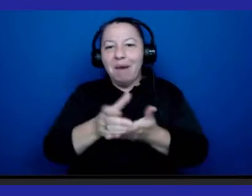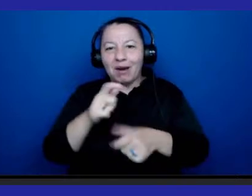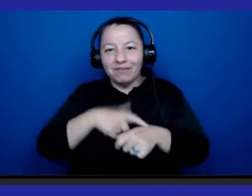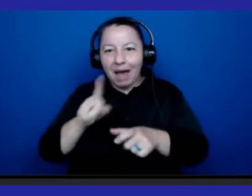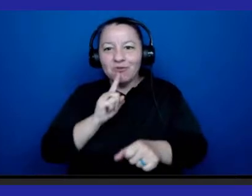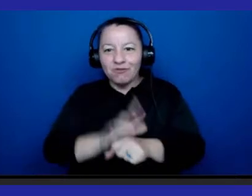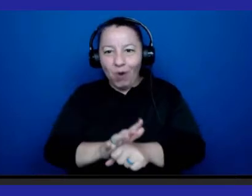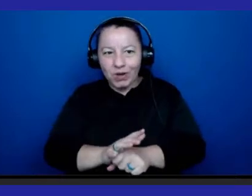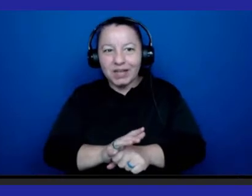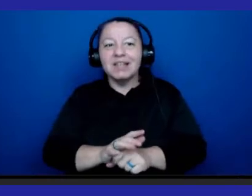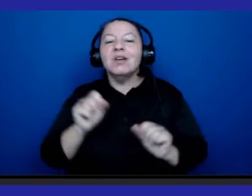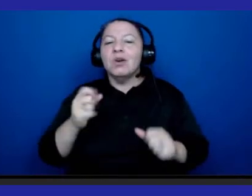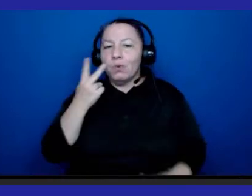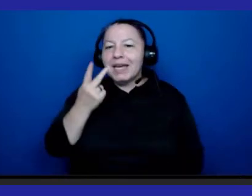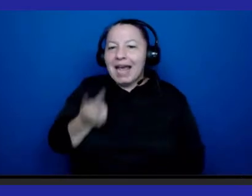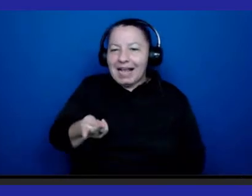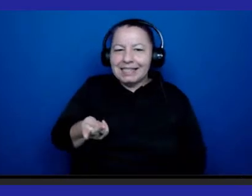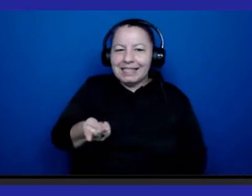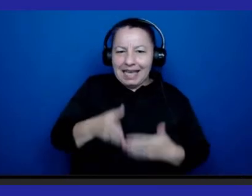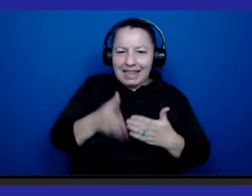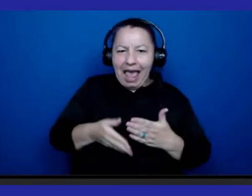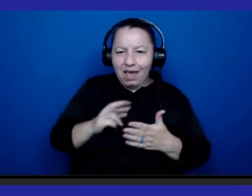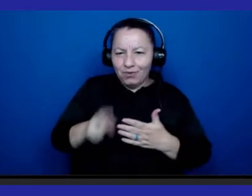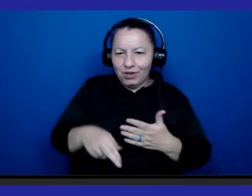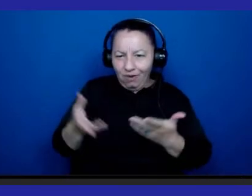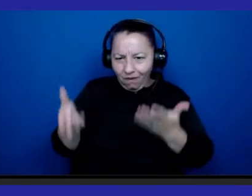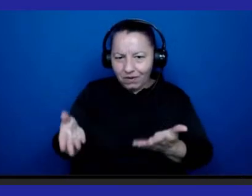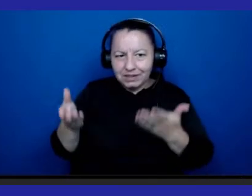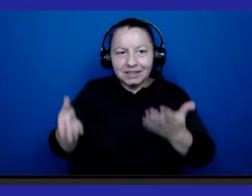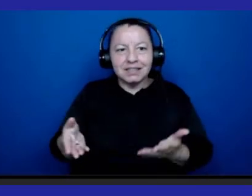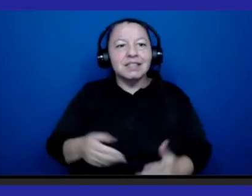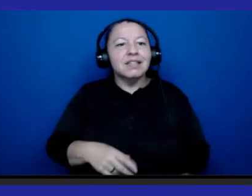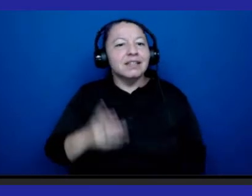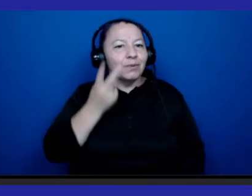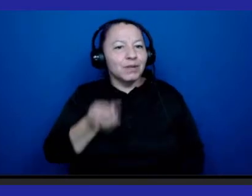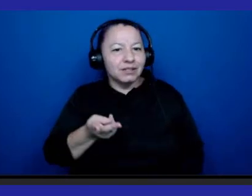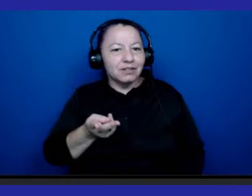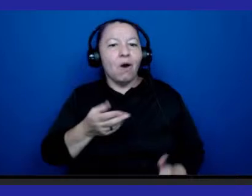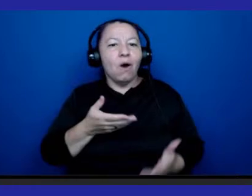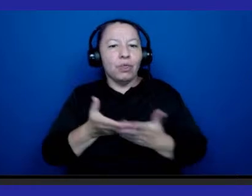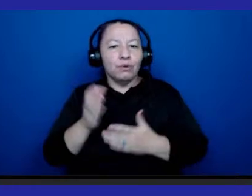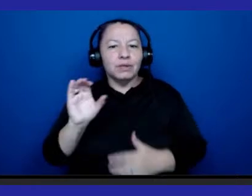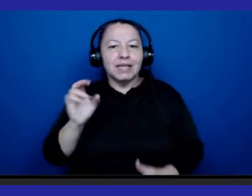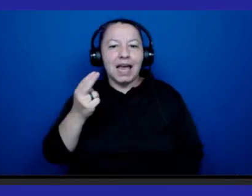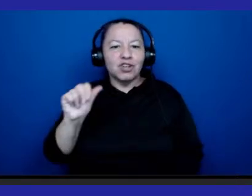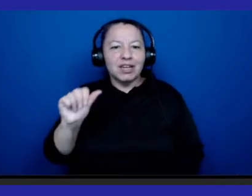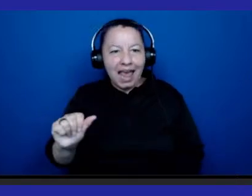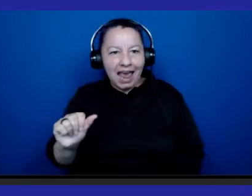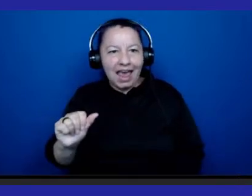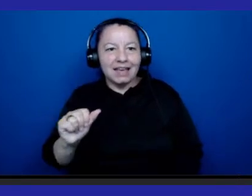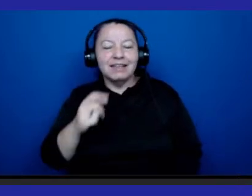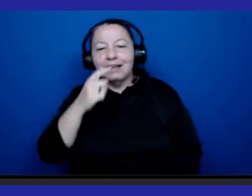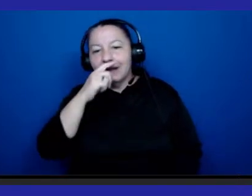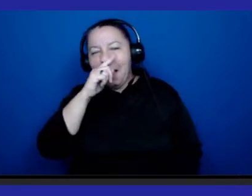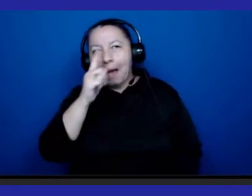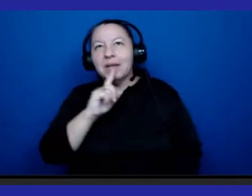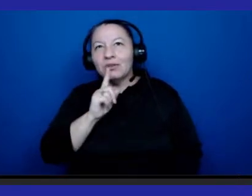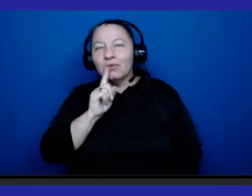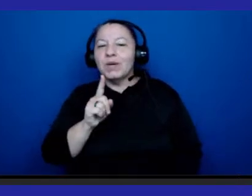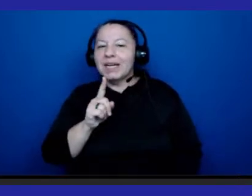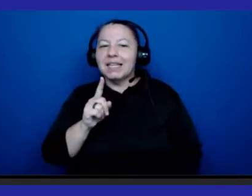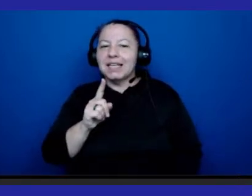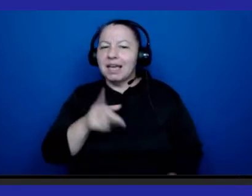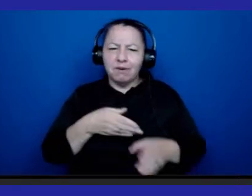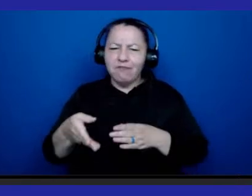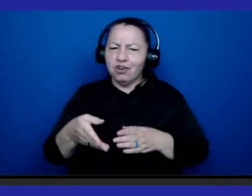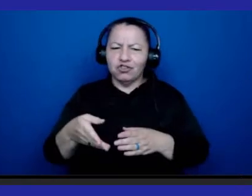see in the end product, we saw in the CHNA, it's really very professional,